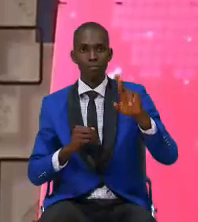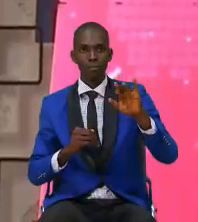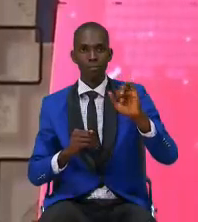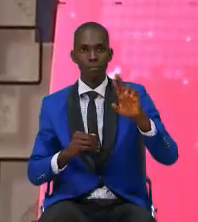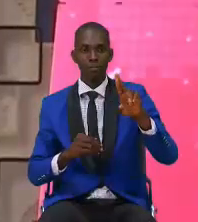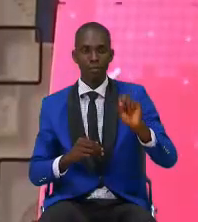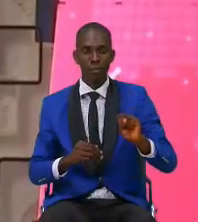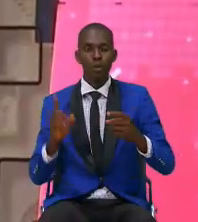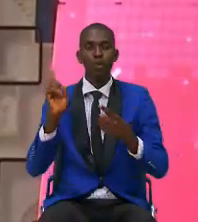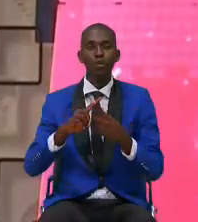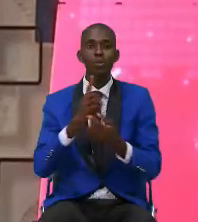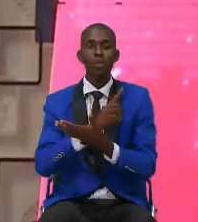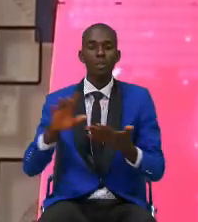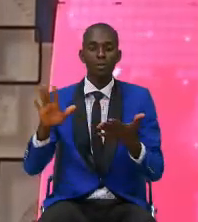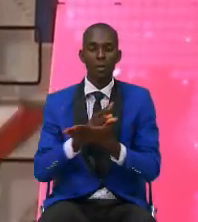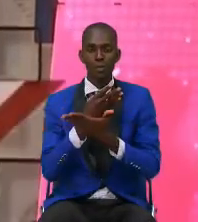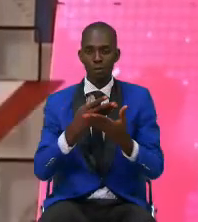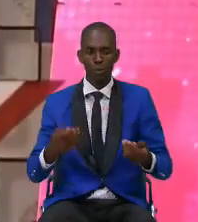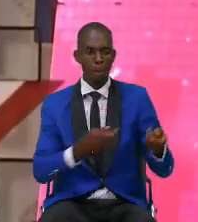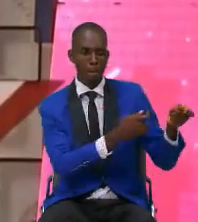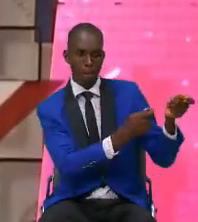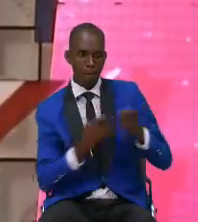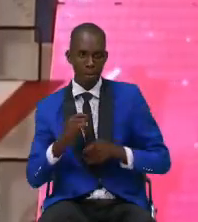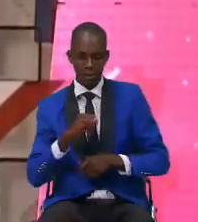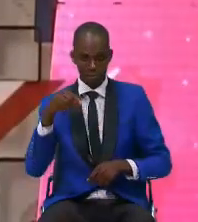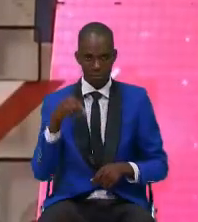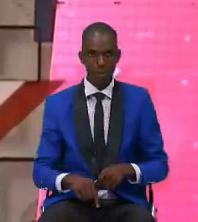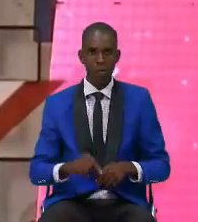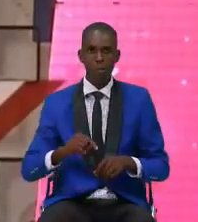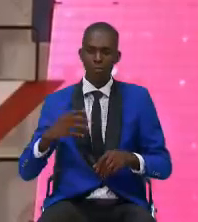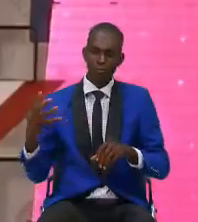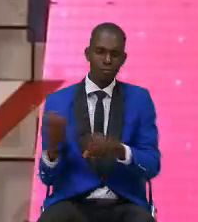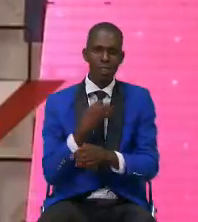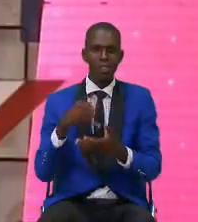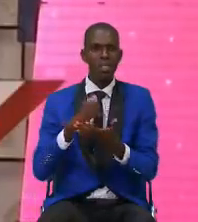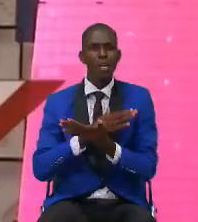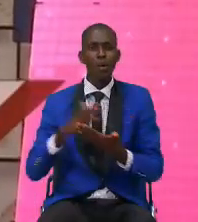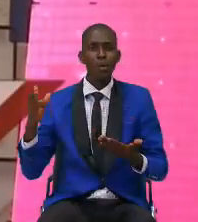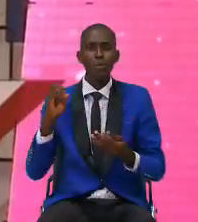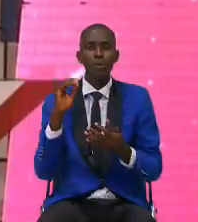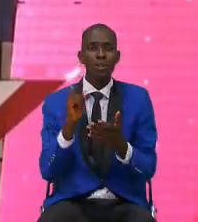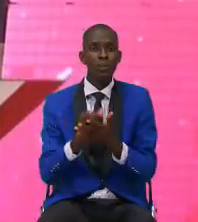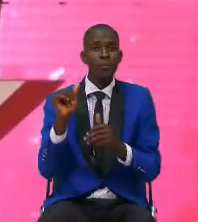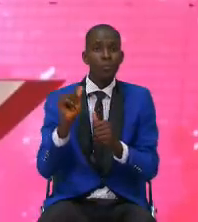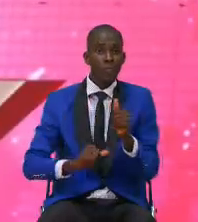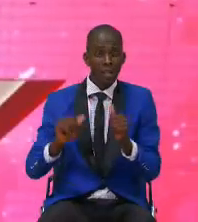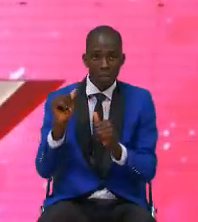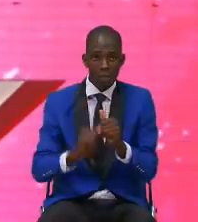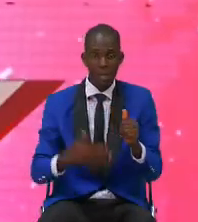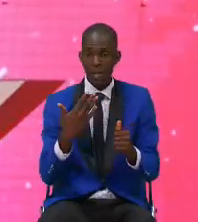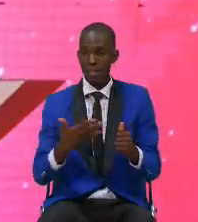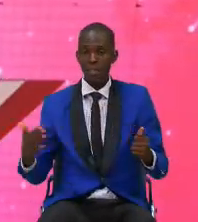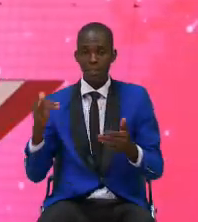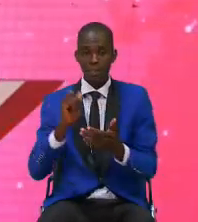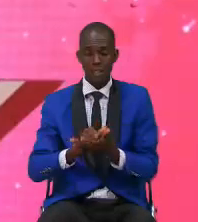solution. Pulling it down. Throwing it away. So that every hurdle and everything that